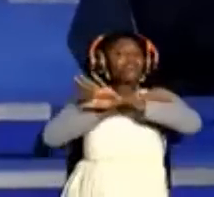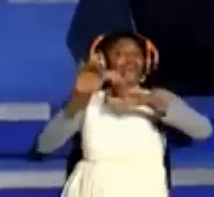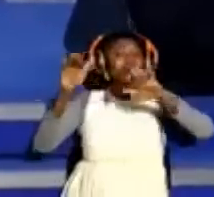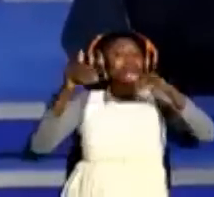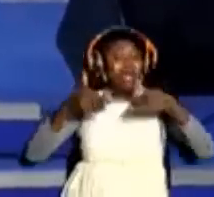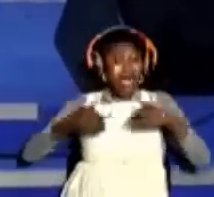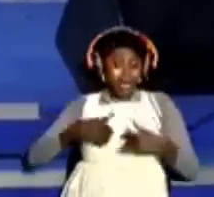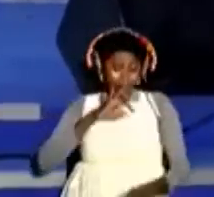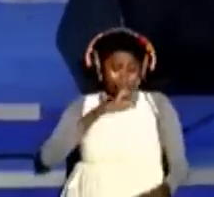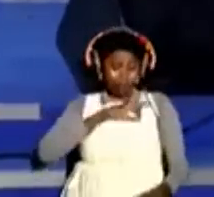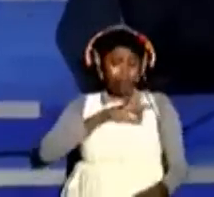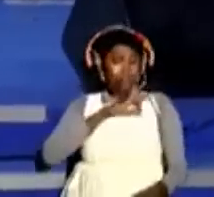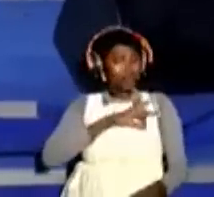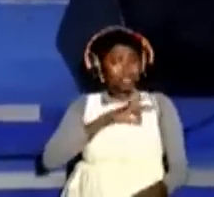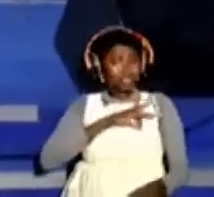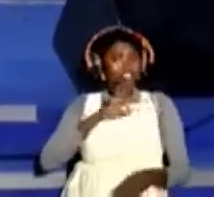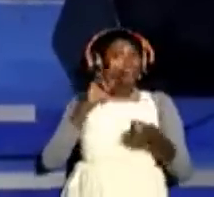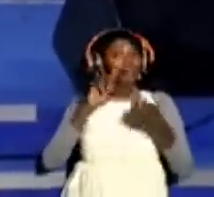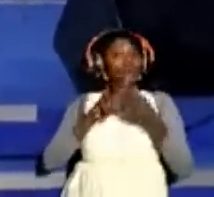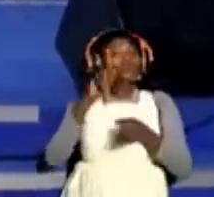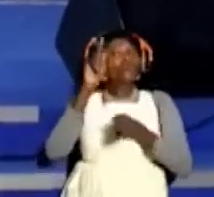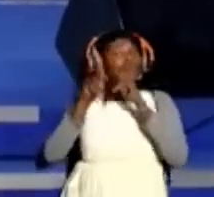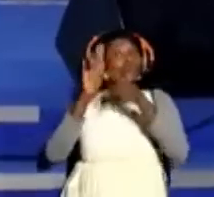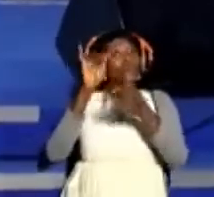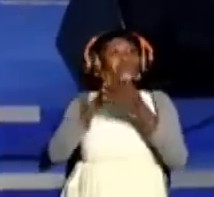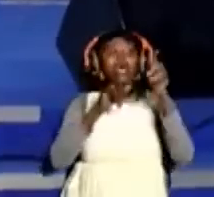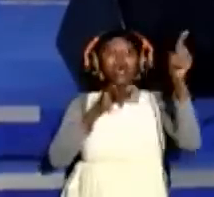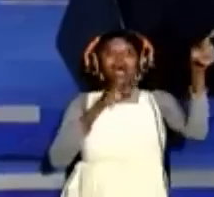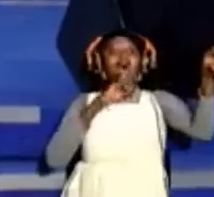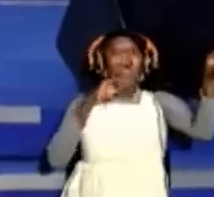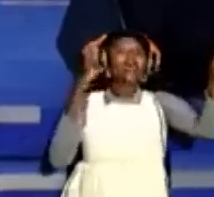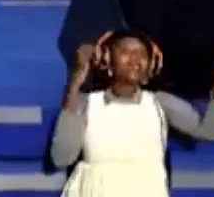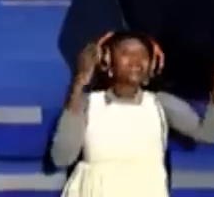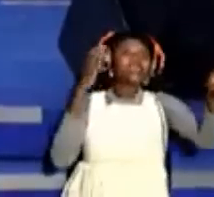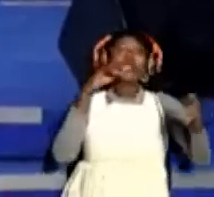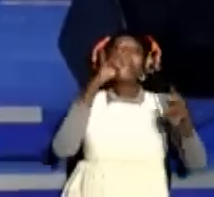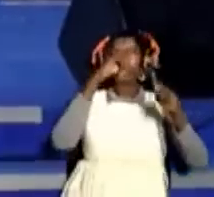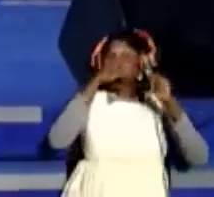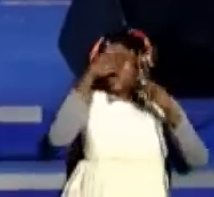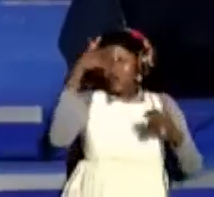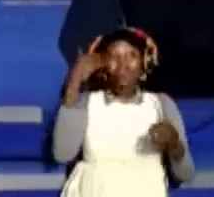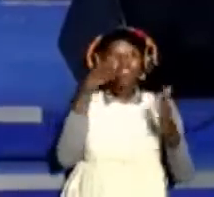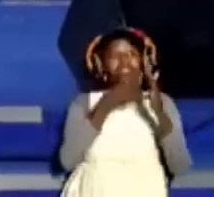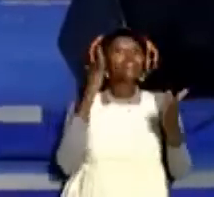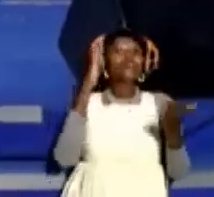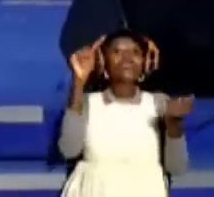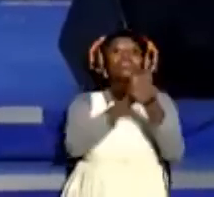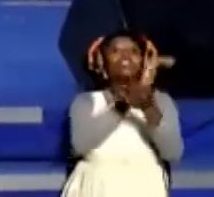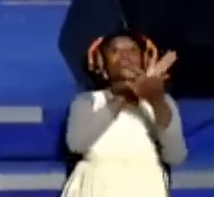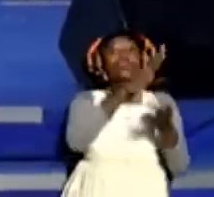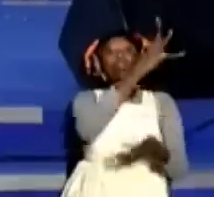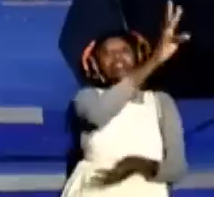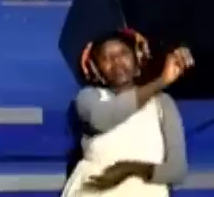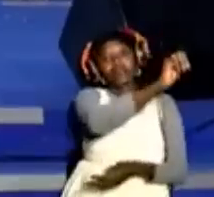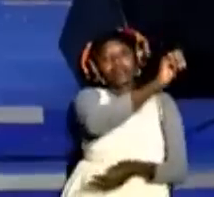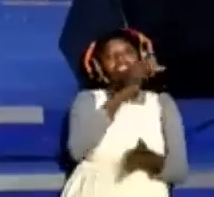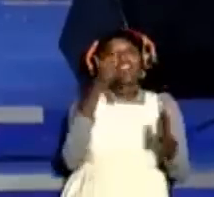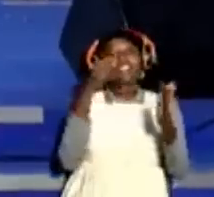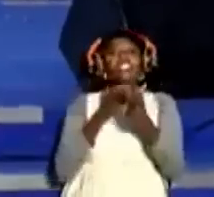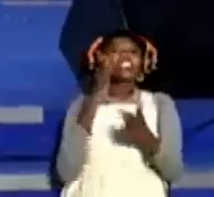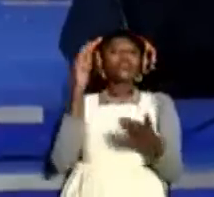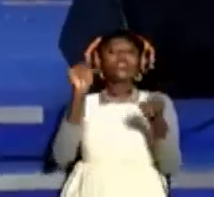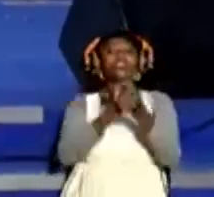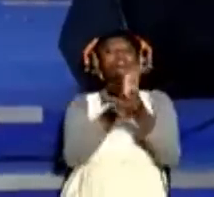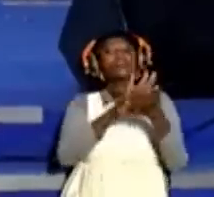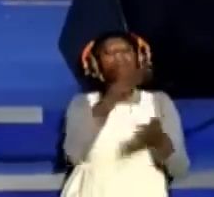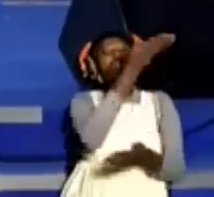and carry profit to those that are hearing, except that it ruins their lives. It ruins their